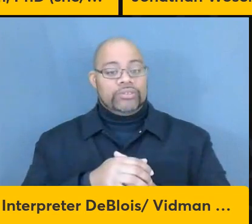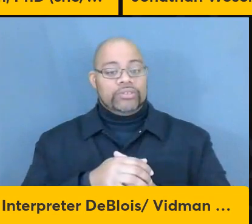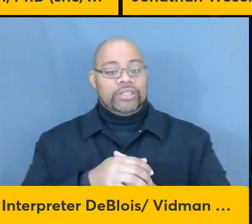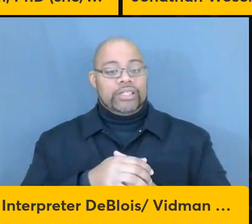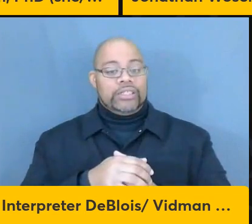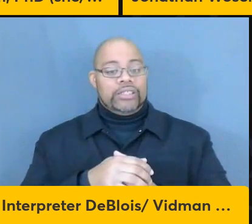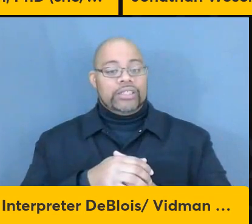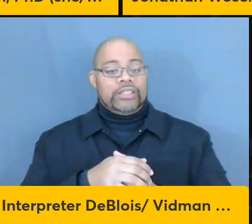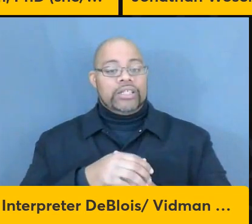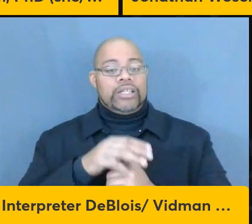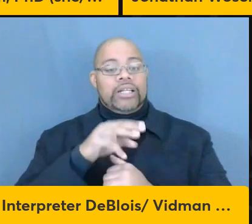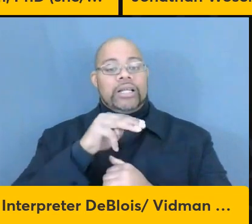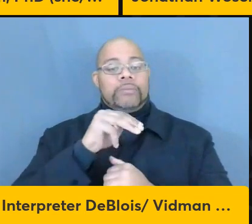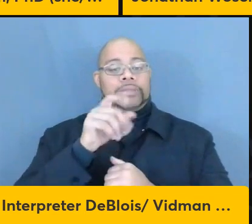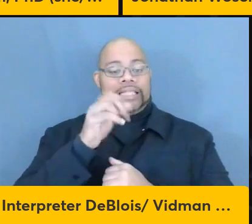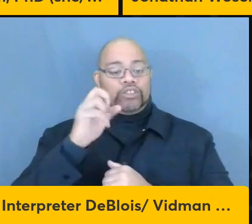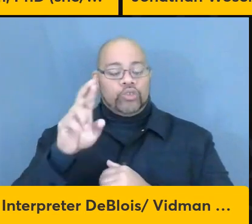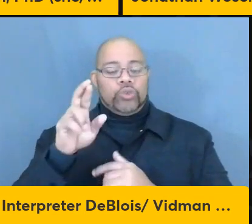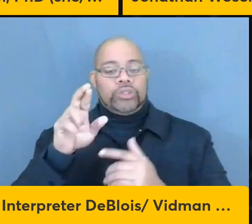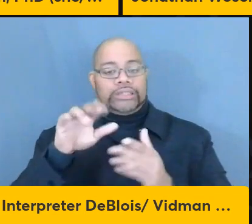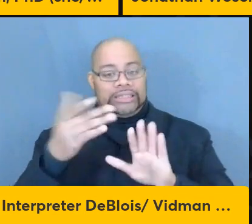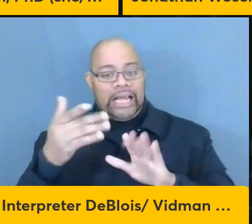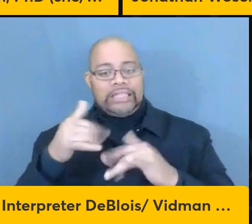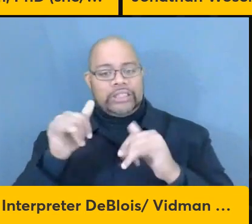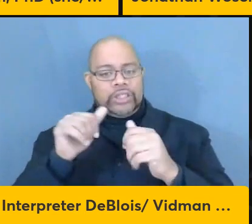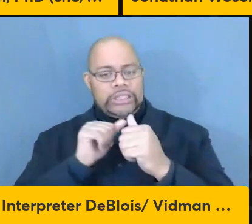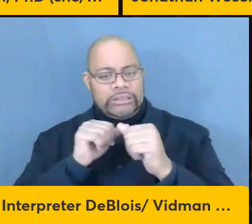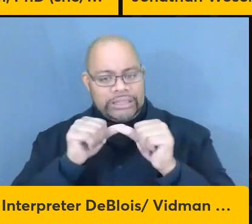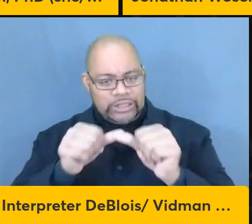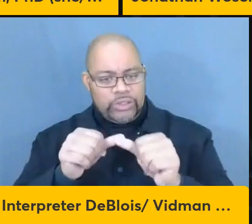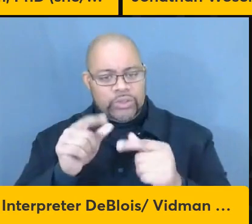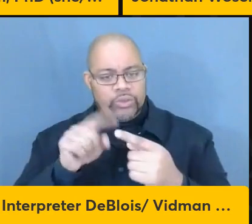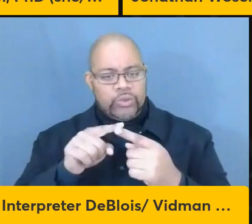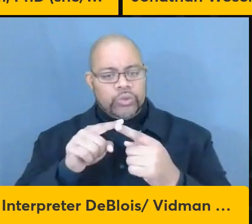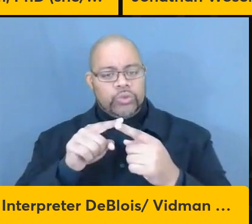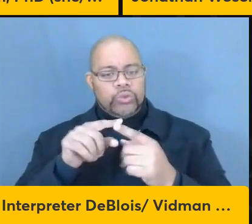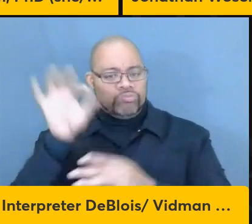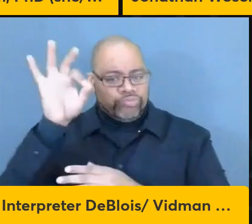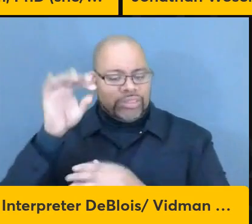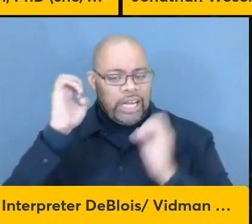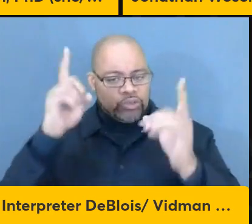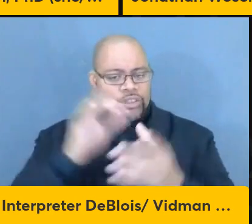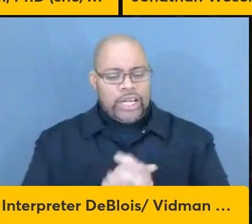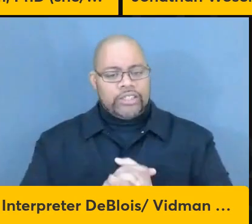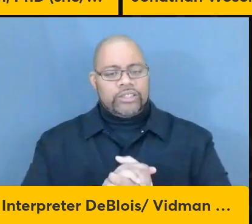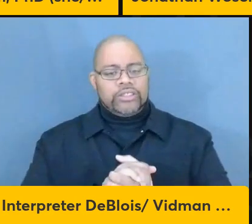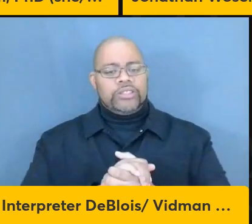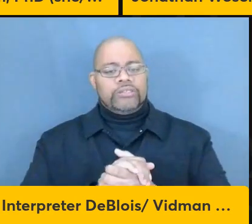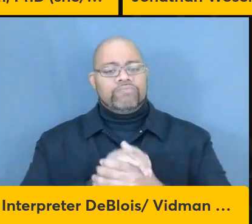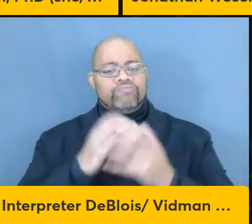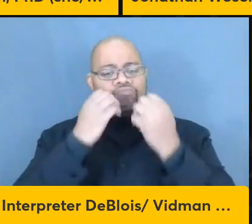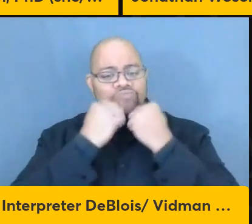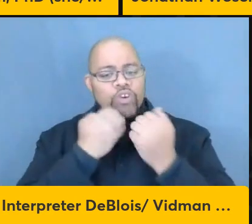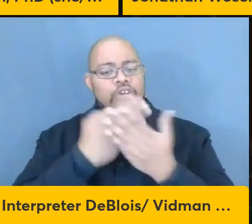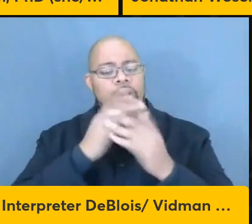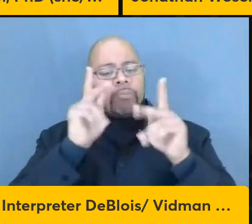now. But Mrs. Lendor, at this point in our life, still continues to preach and educate us, the value of being a good